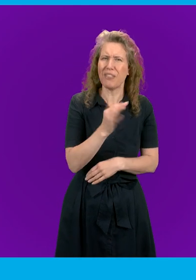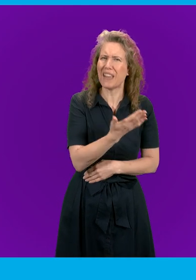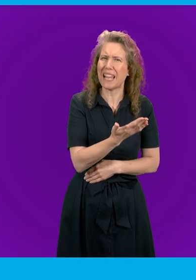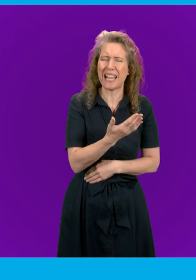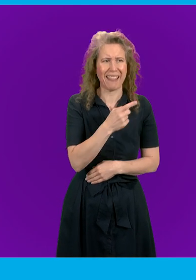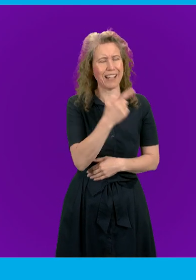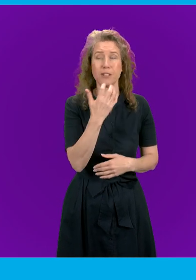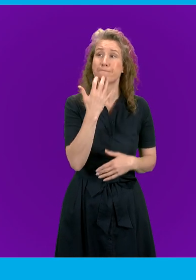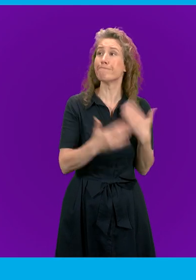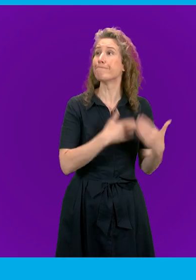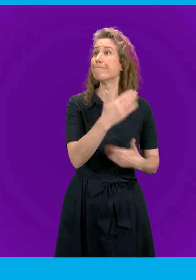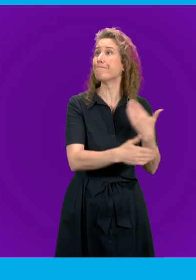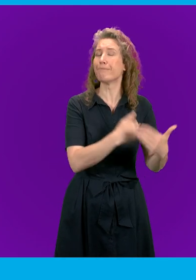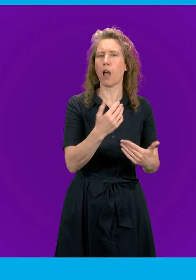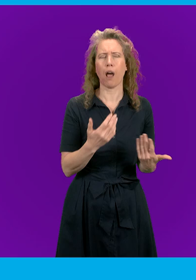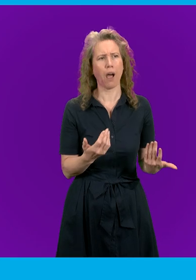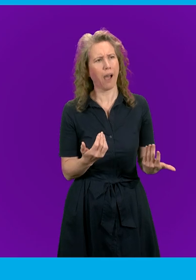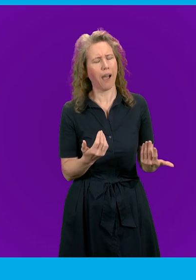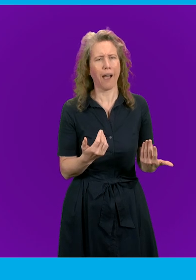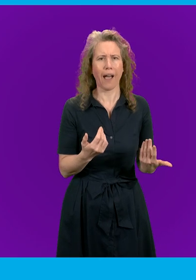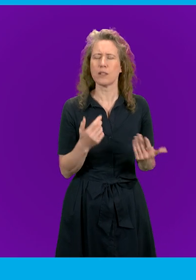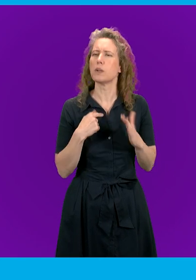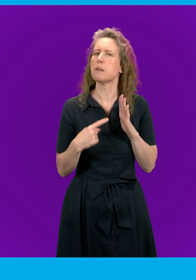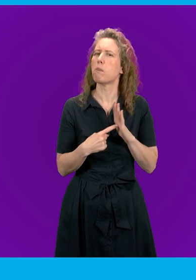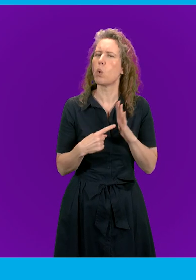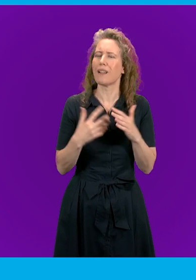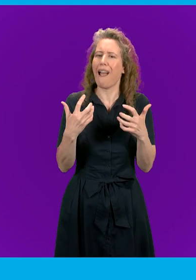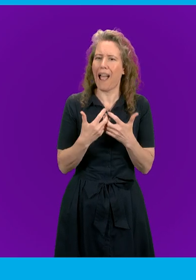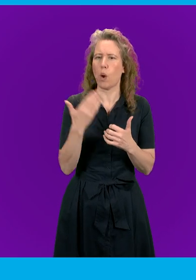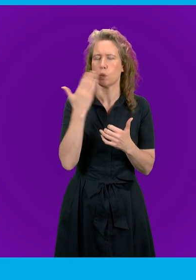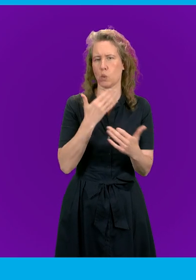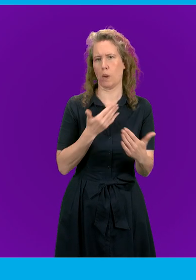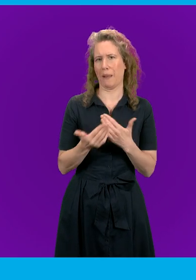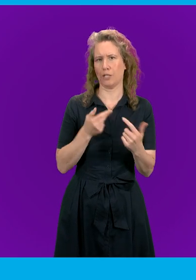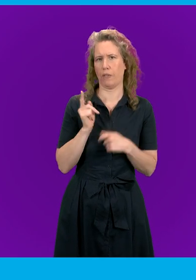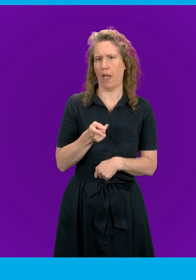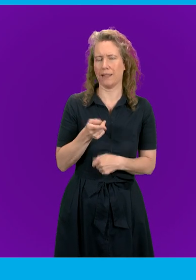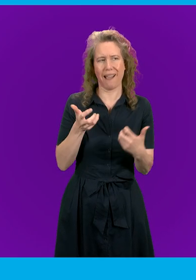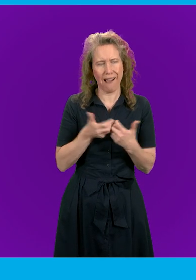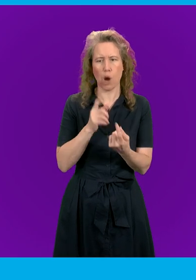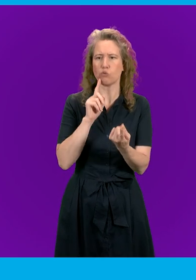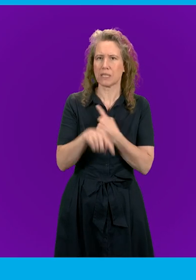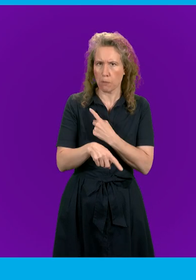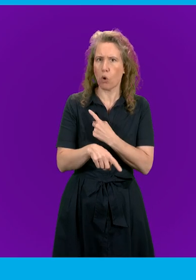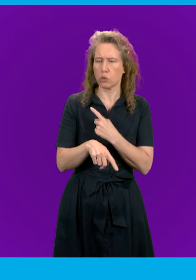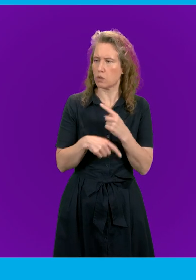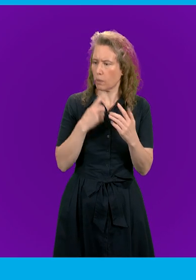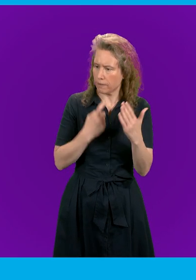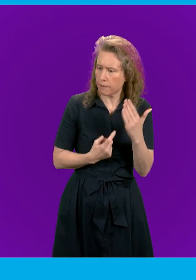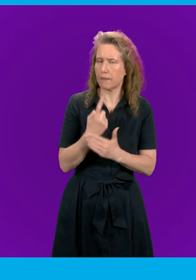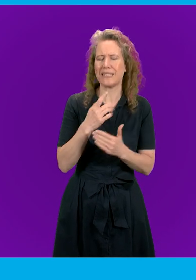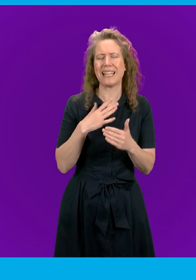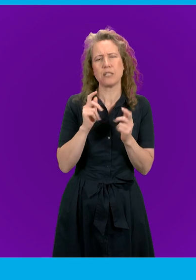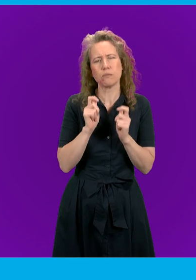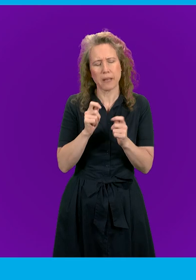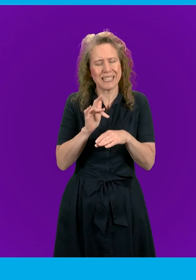think it's really important in how schools are able to respond to those situations really